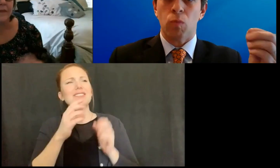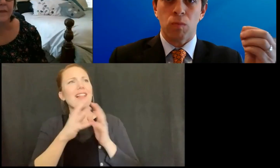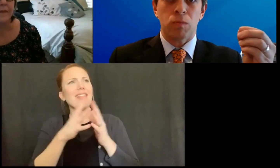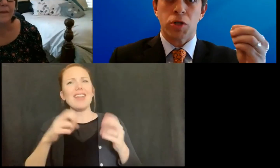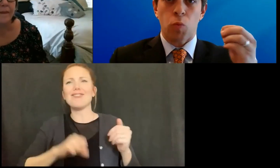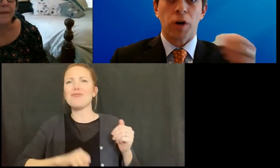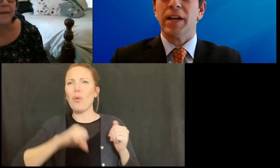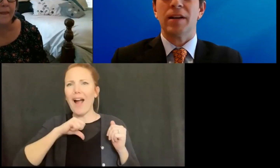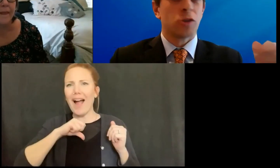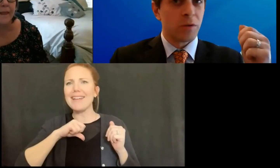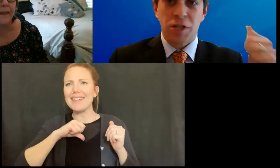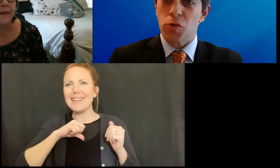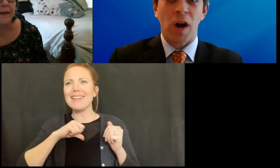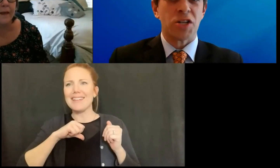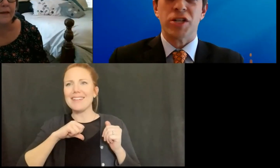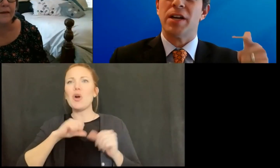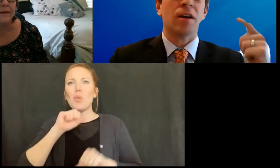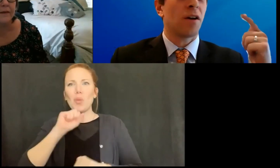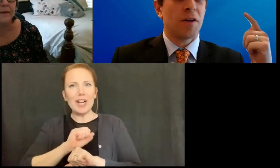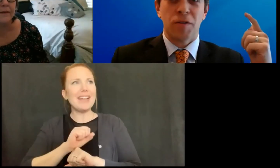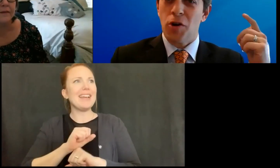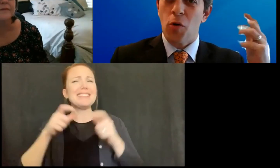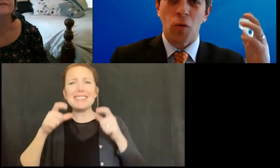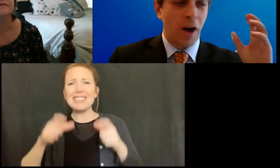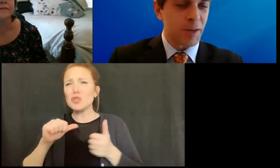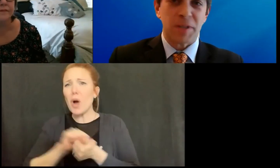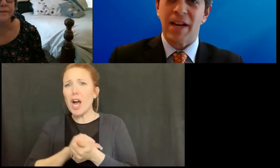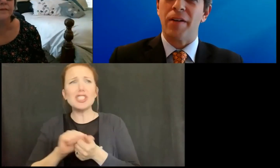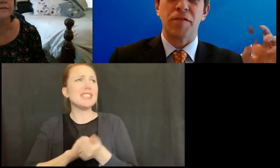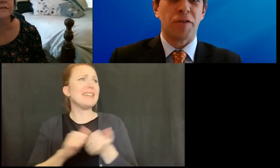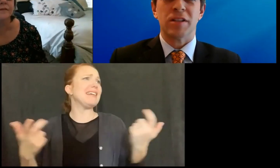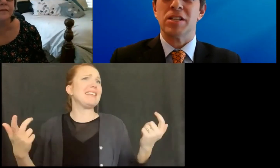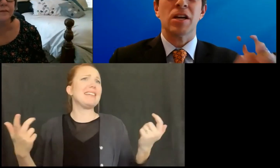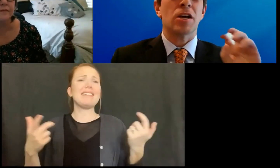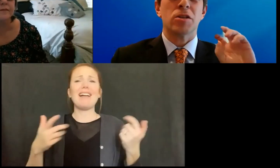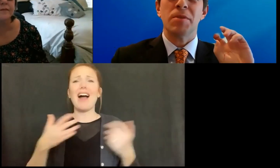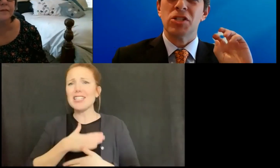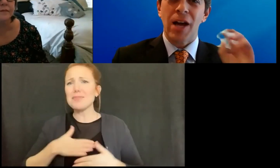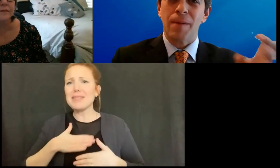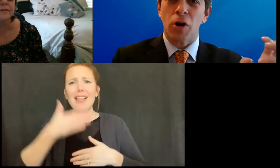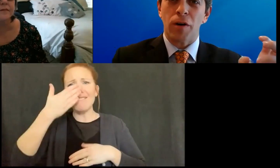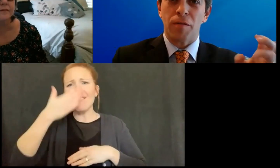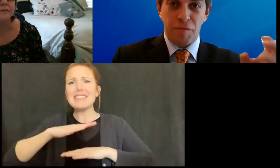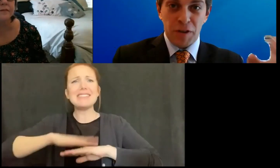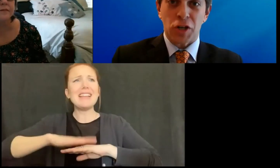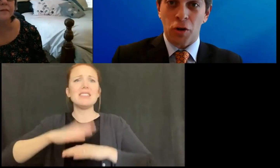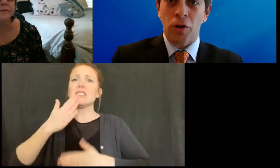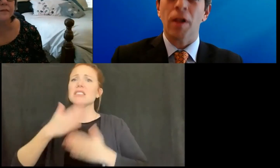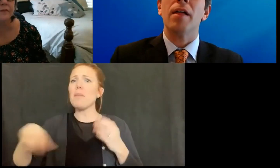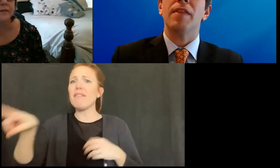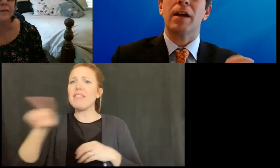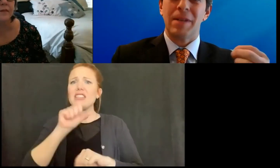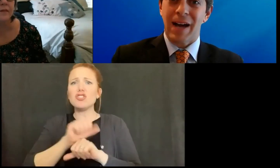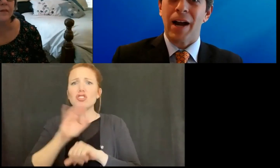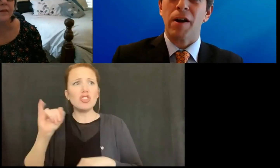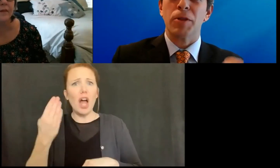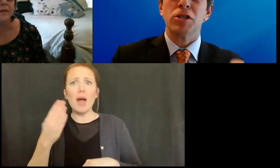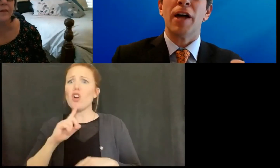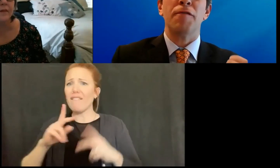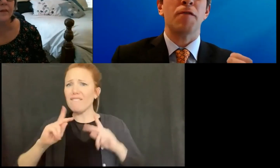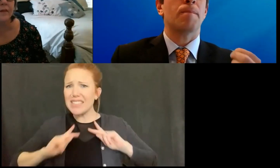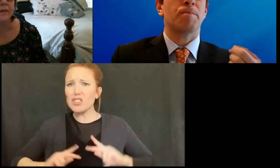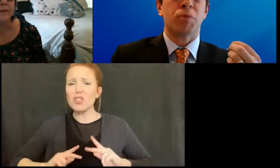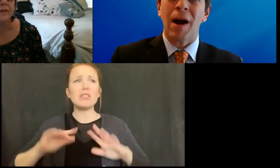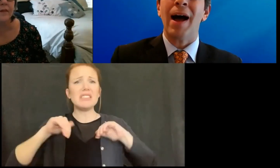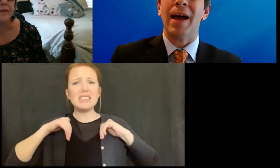pride in working, dishwashing, you know, hospitality front. Some of these jobs are physical, they can be tiring, but